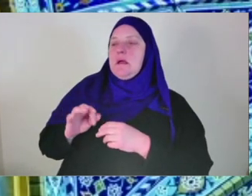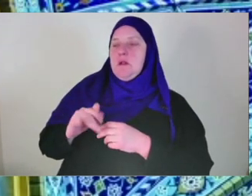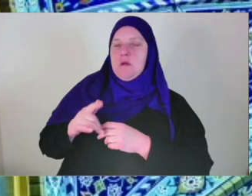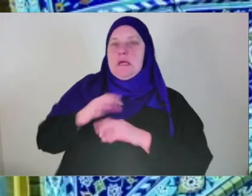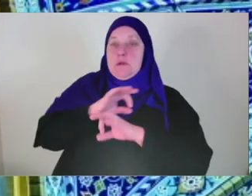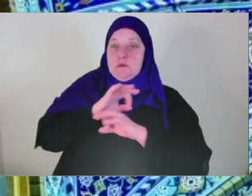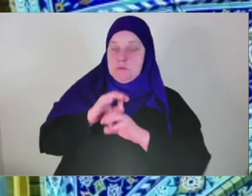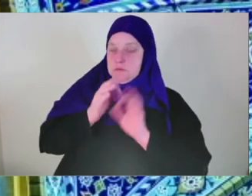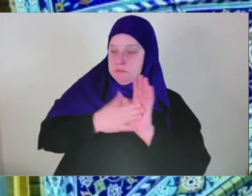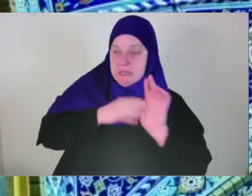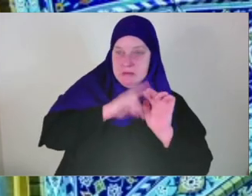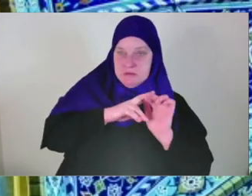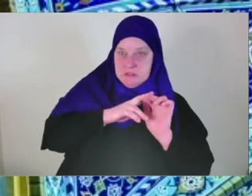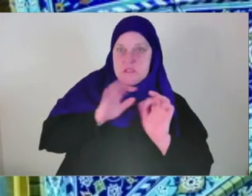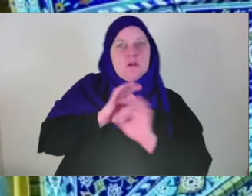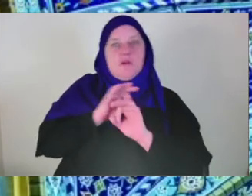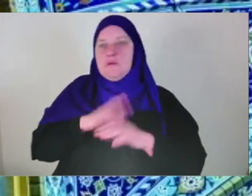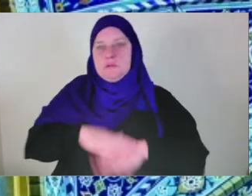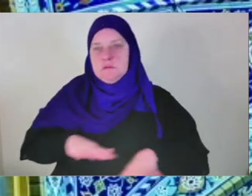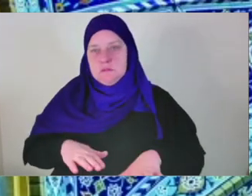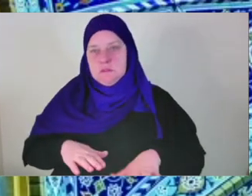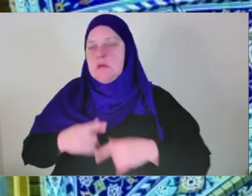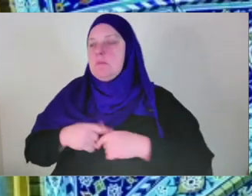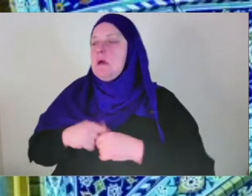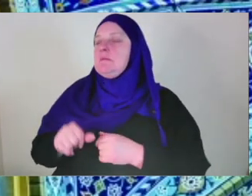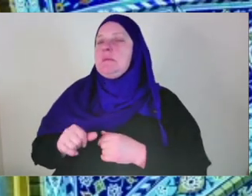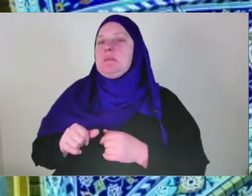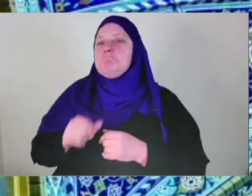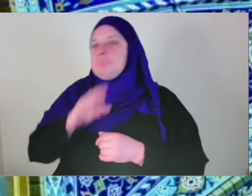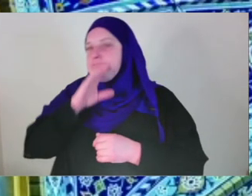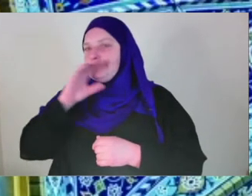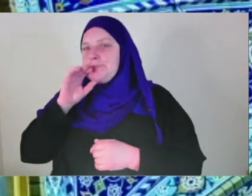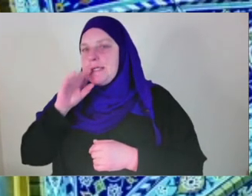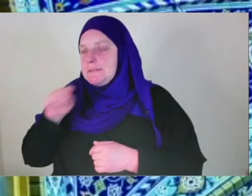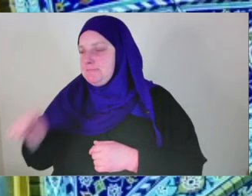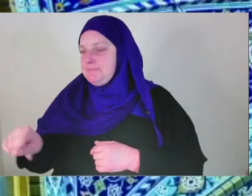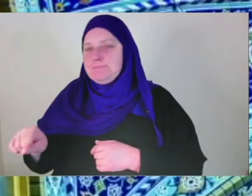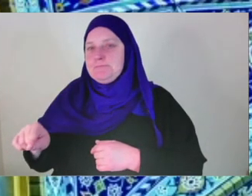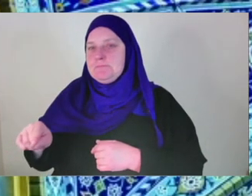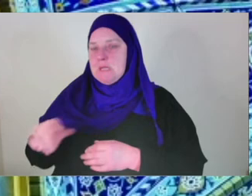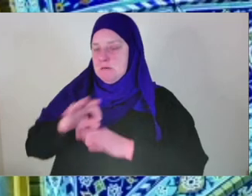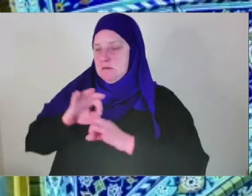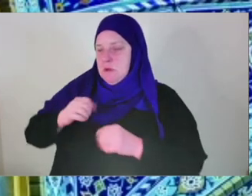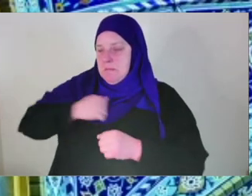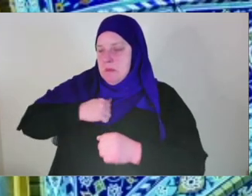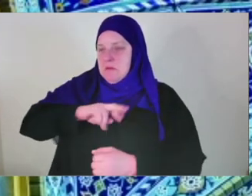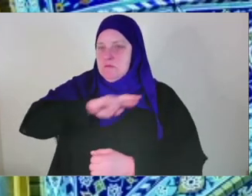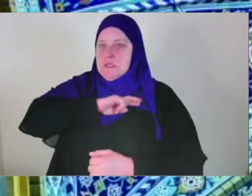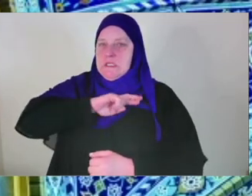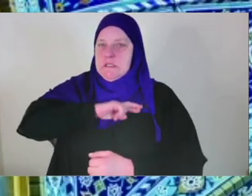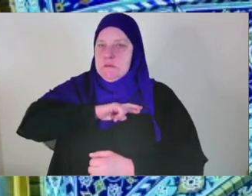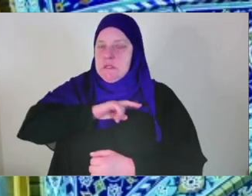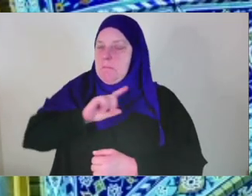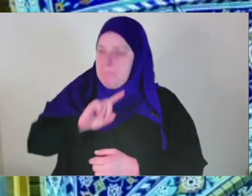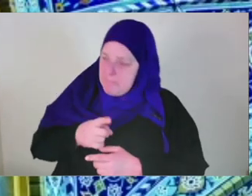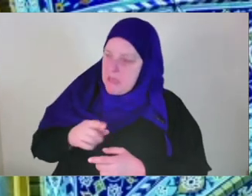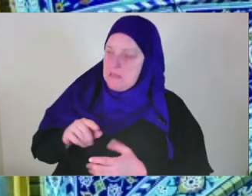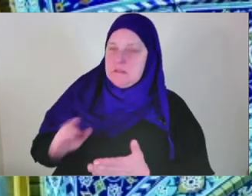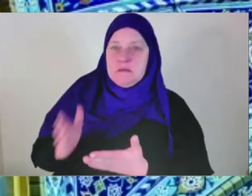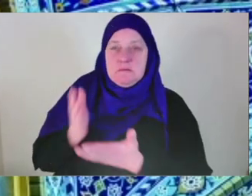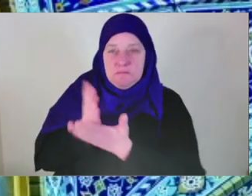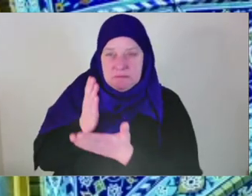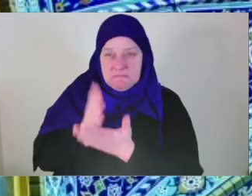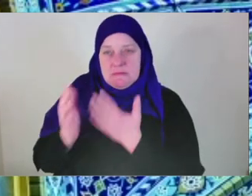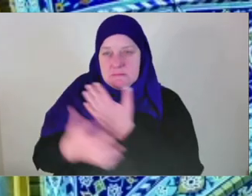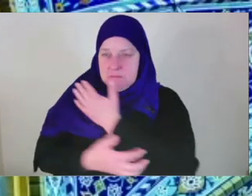overseas, and you know that they are poor, and the meaning of the poor is someone whose annual expenses, their annual genuine